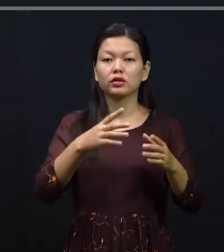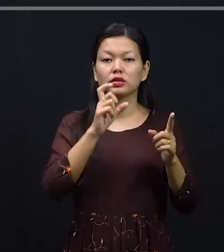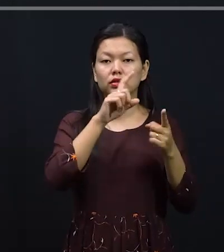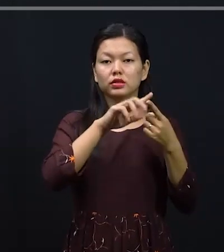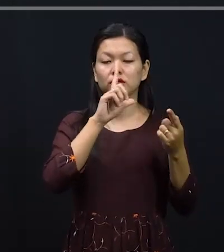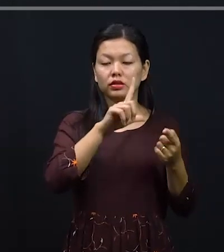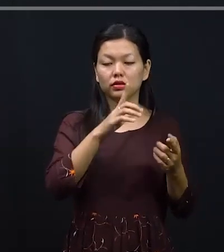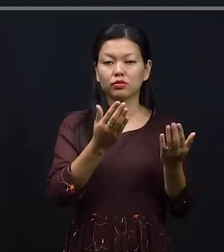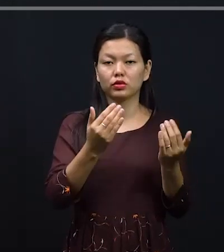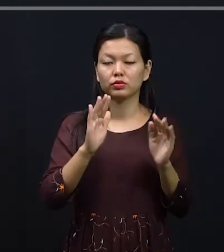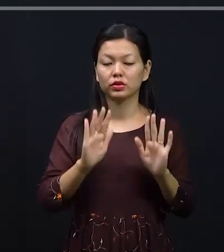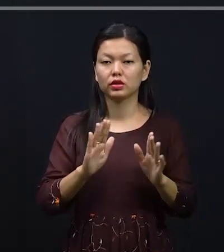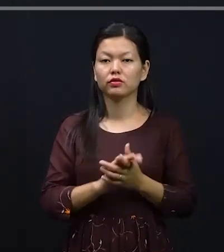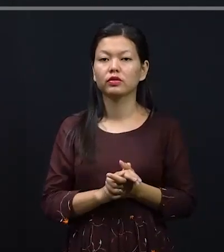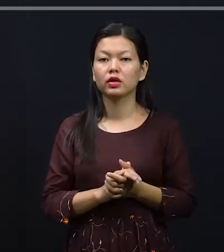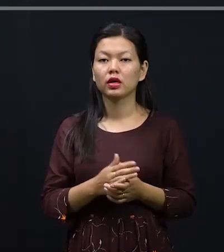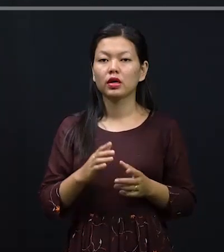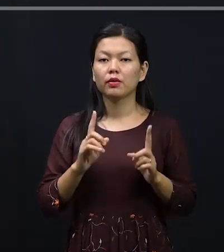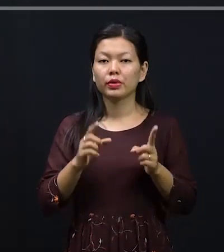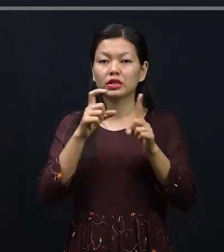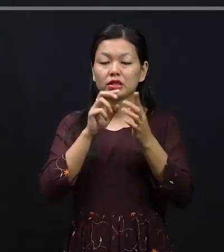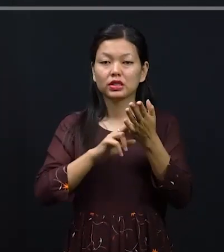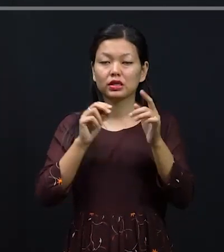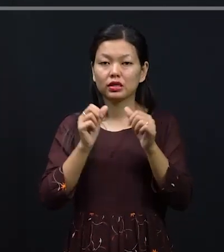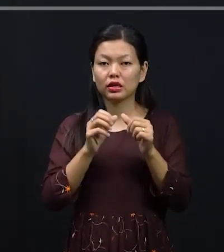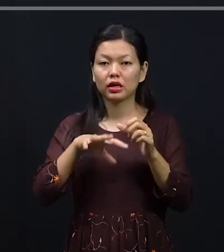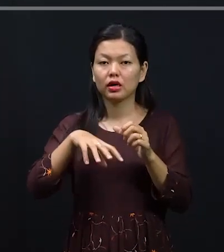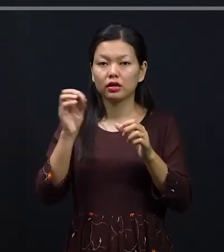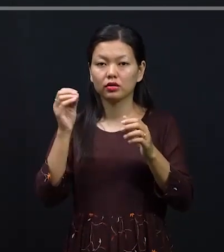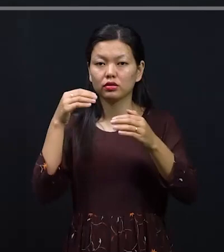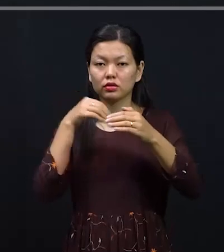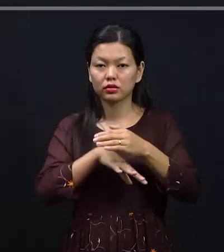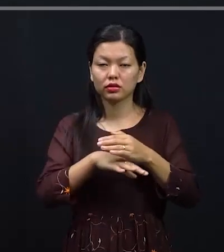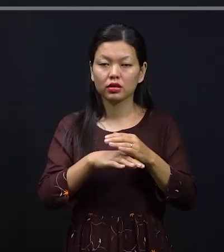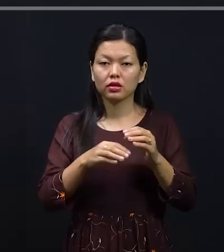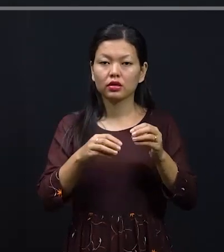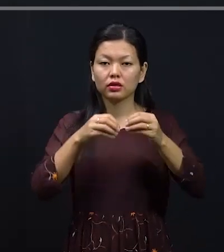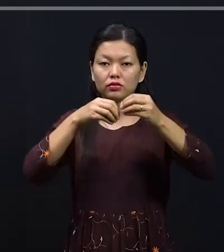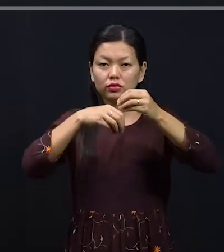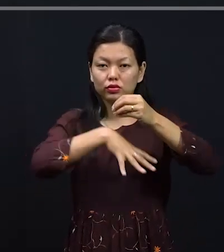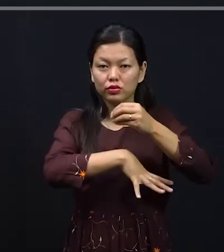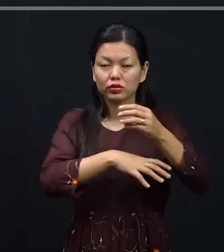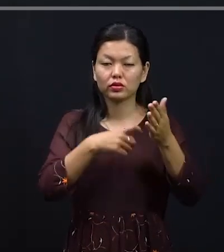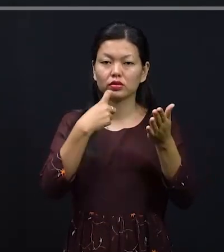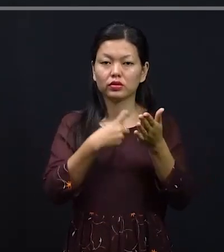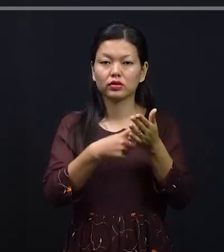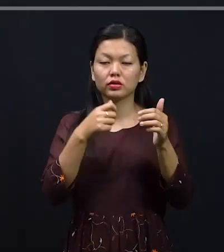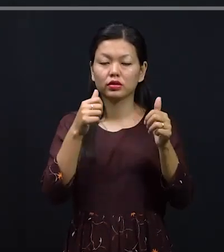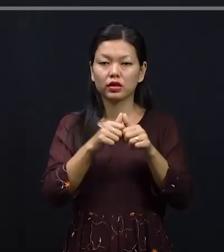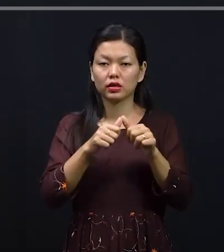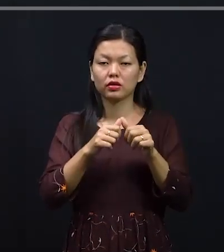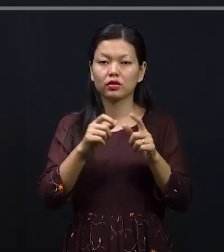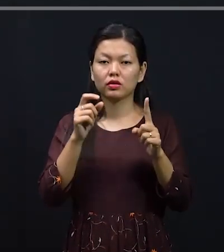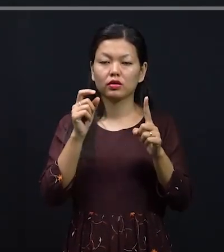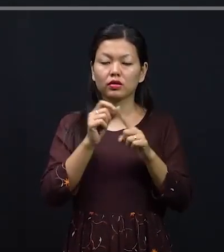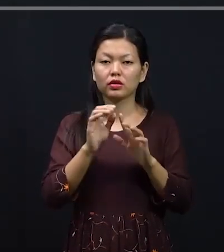and since it did not enter the bacterial cell, it is not, it could not transfer that radioactive character into the progeny. And